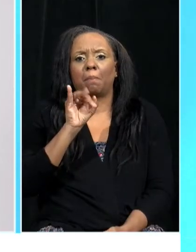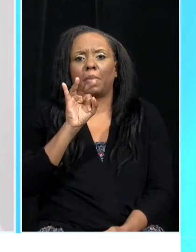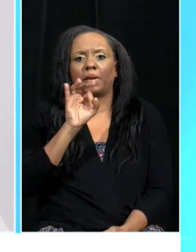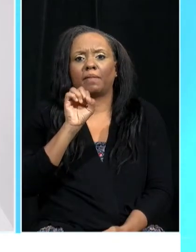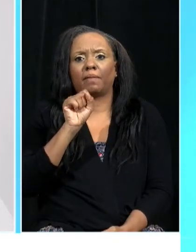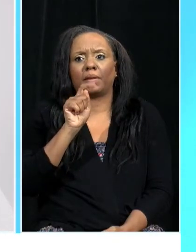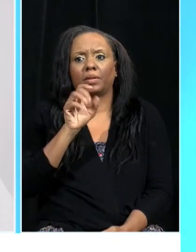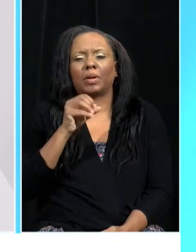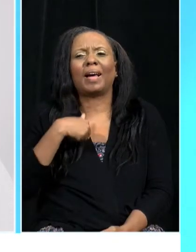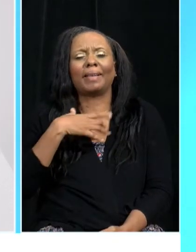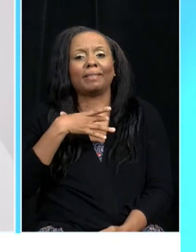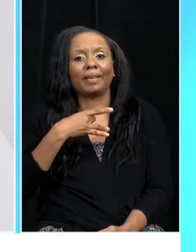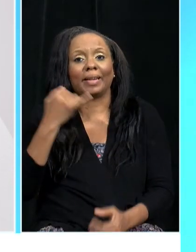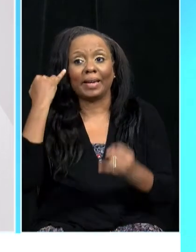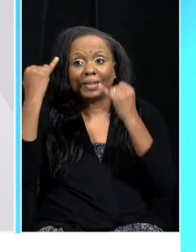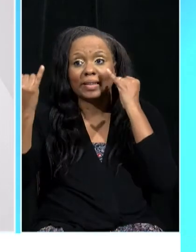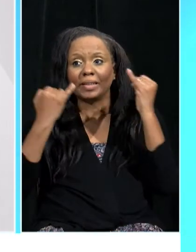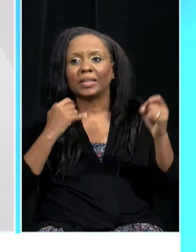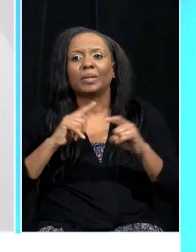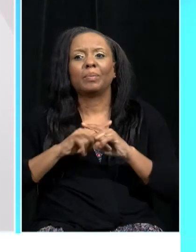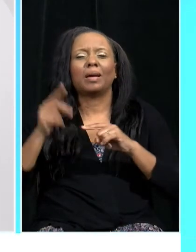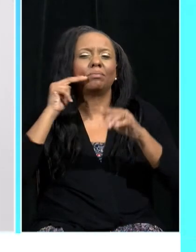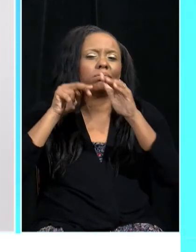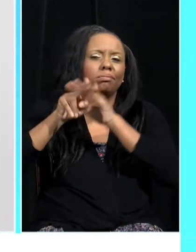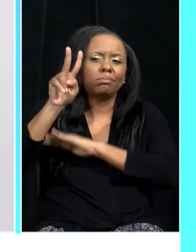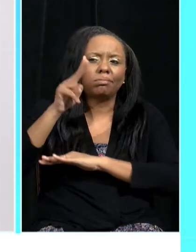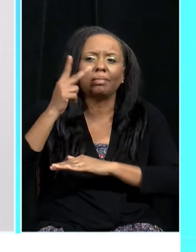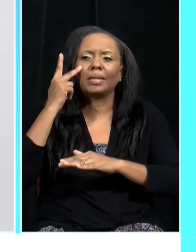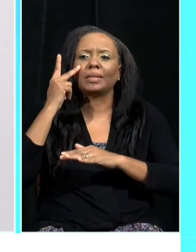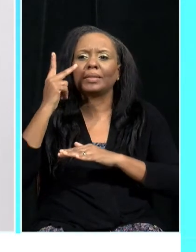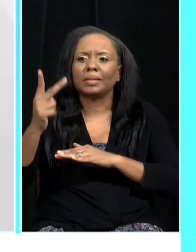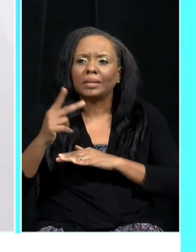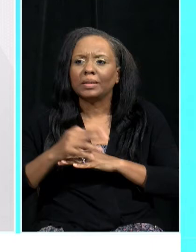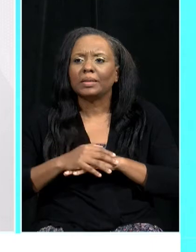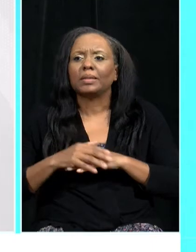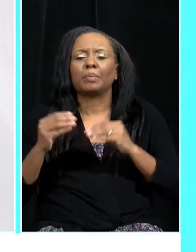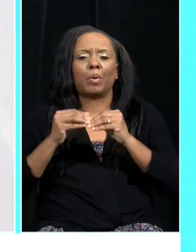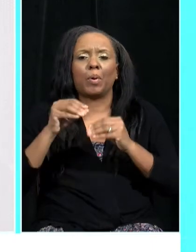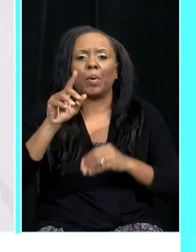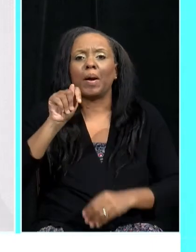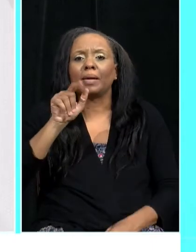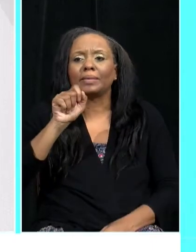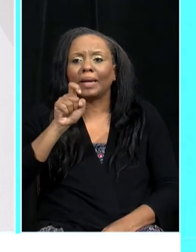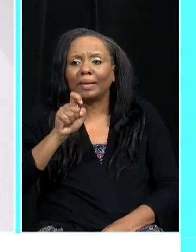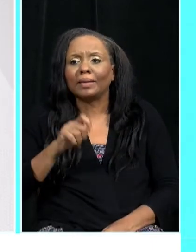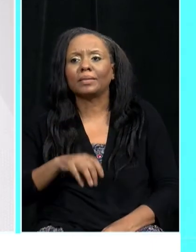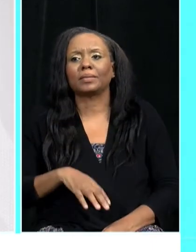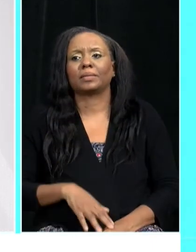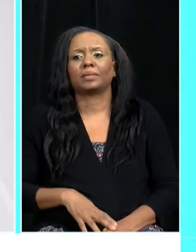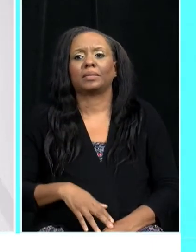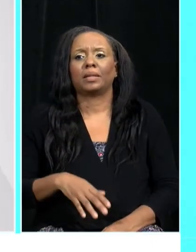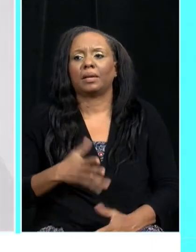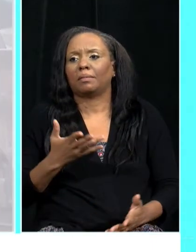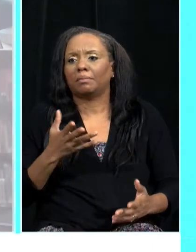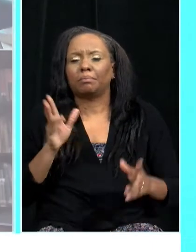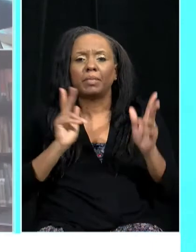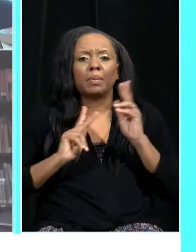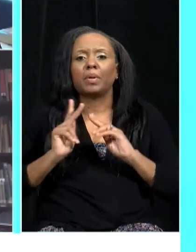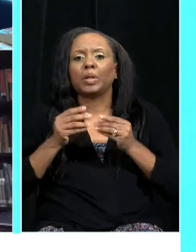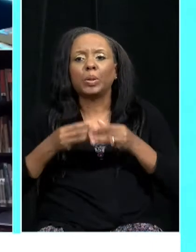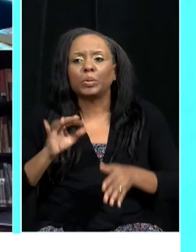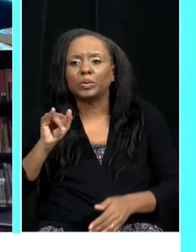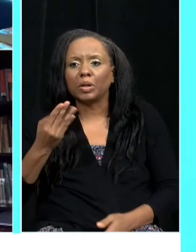of unemployment from whichever party is in or regains power, which will lead to decreased spending. Gentlemen, your thoughts?